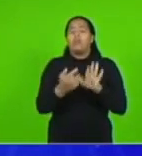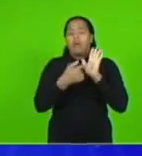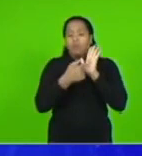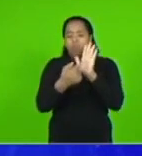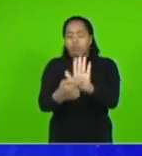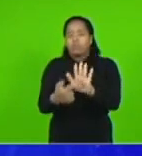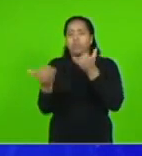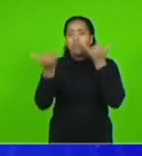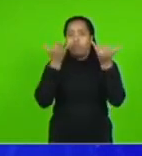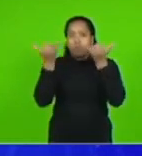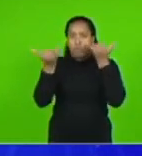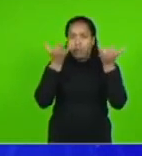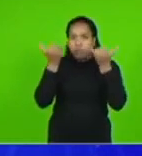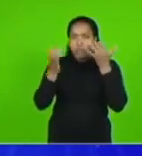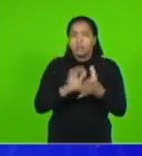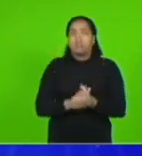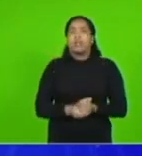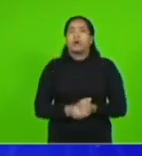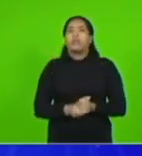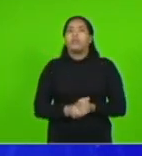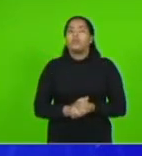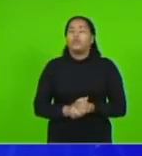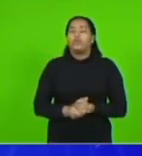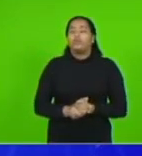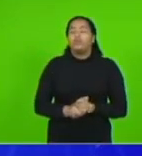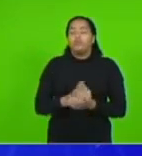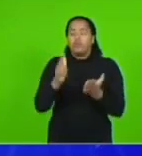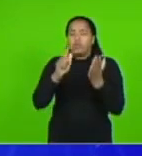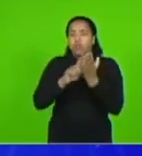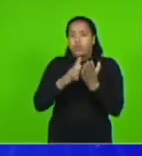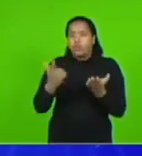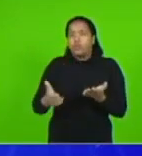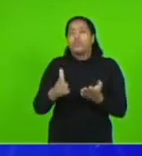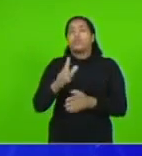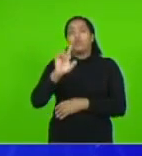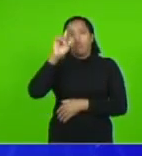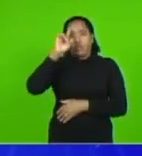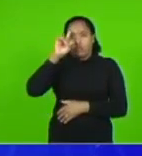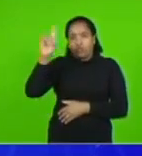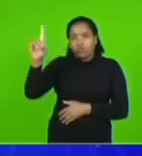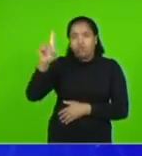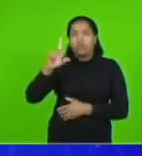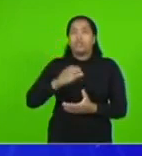broadcasting and talking about the event that we had in Rio.